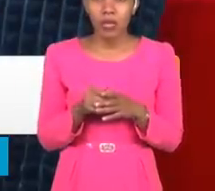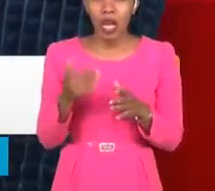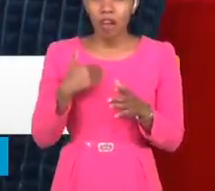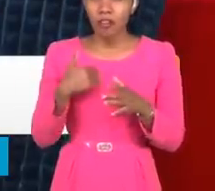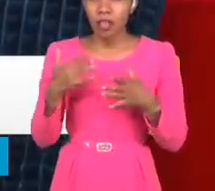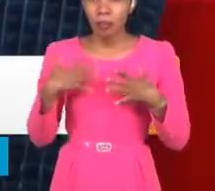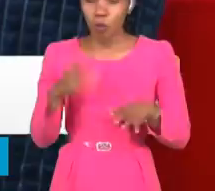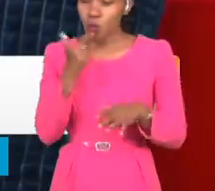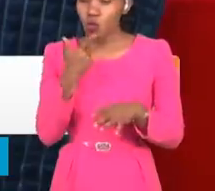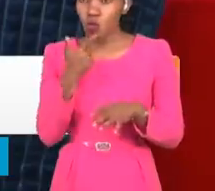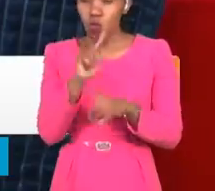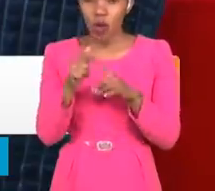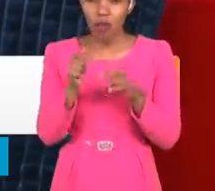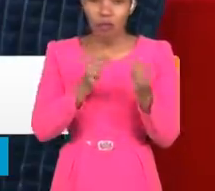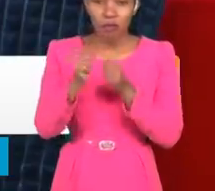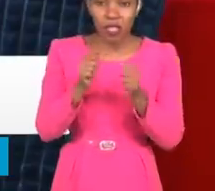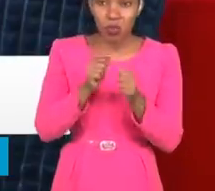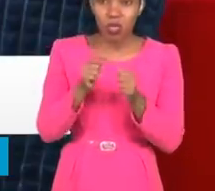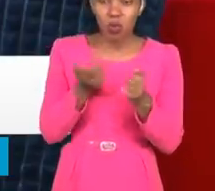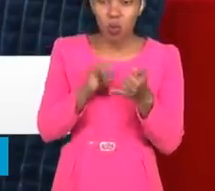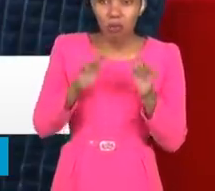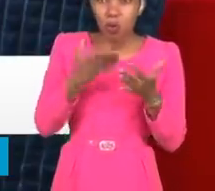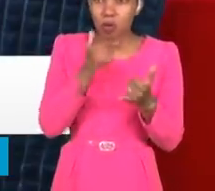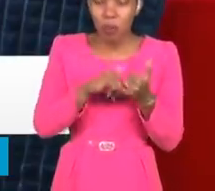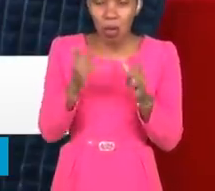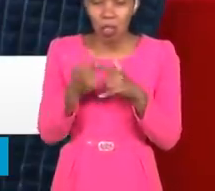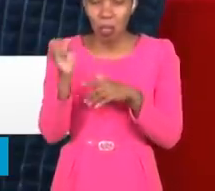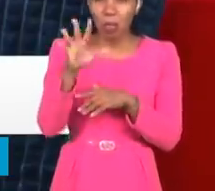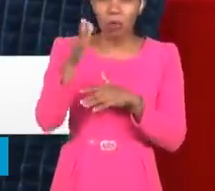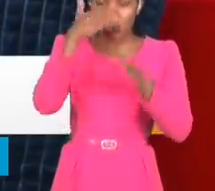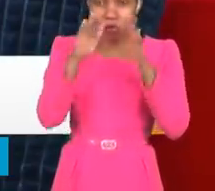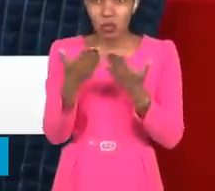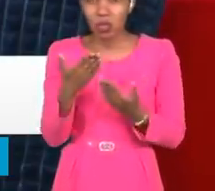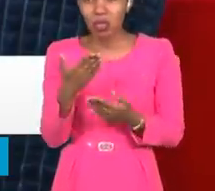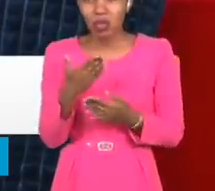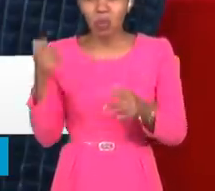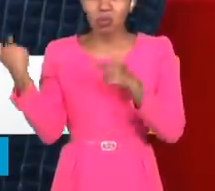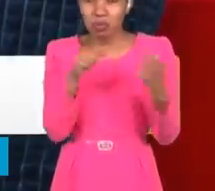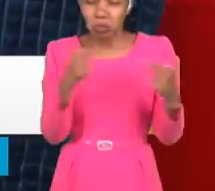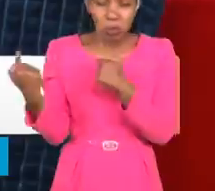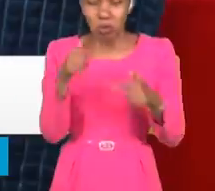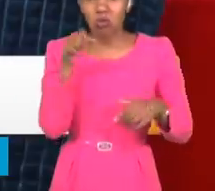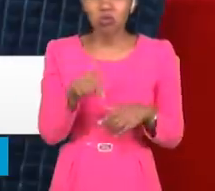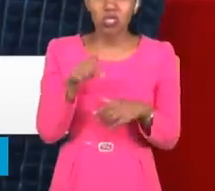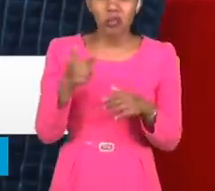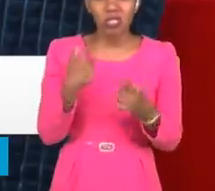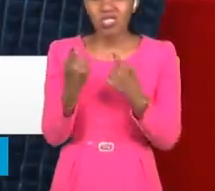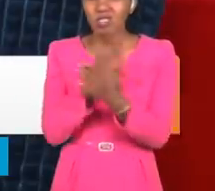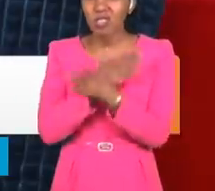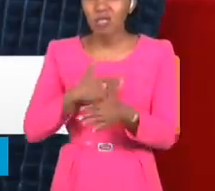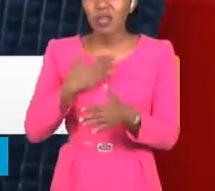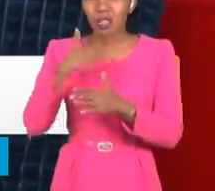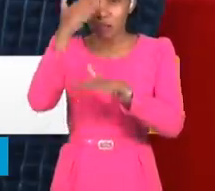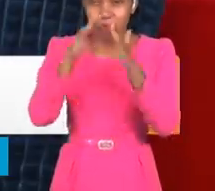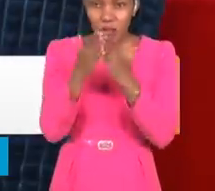those who, when they fight mm-hmm. with their partners on Facebook, yeah. we quarreled today. Yeah, yeah. I normally tell my friends,